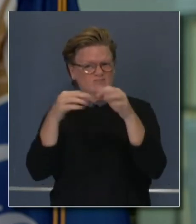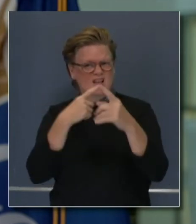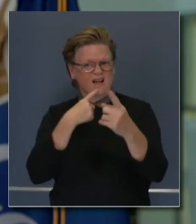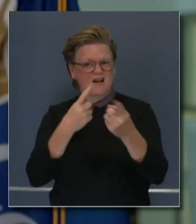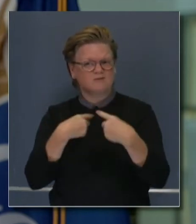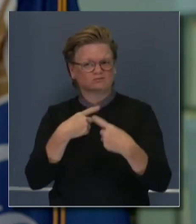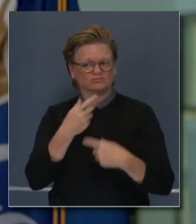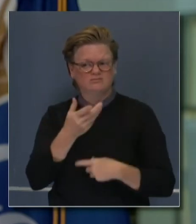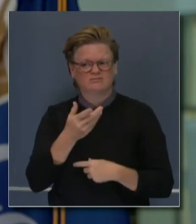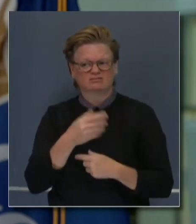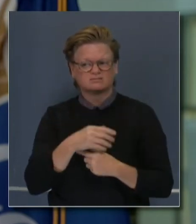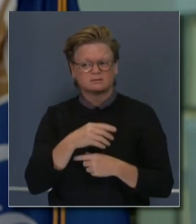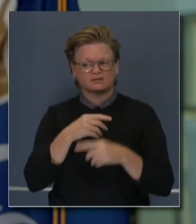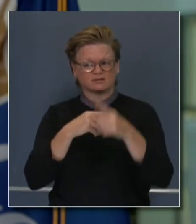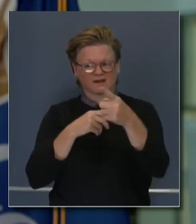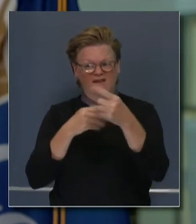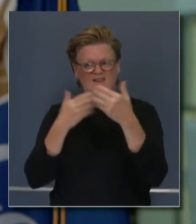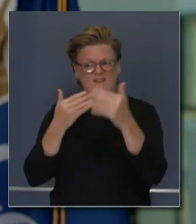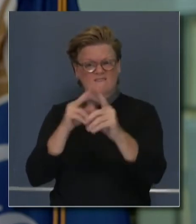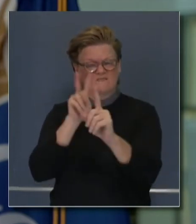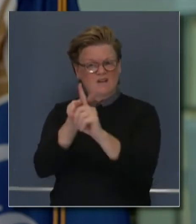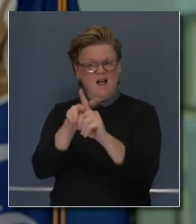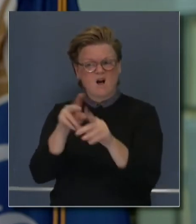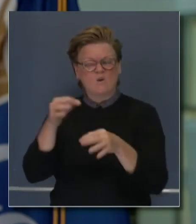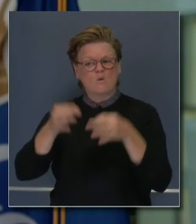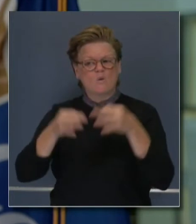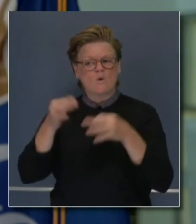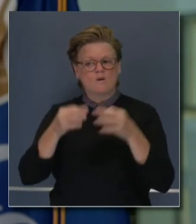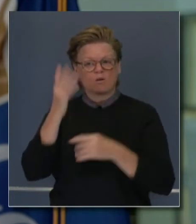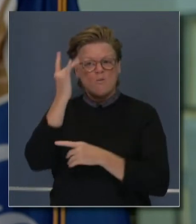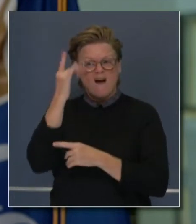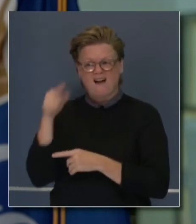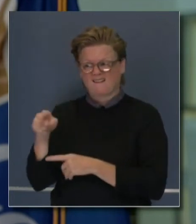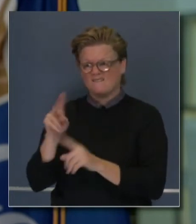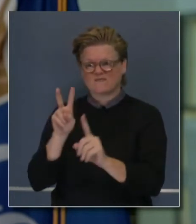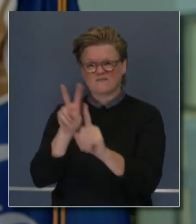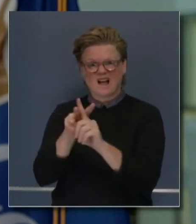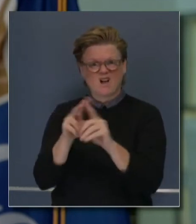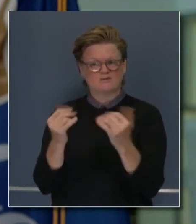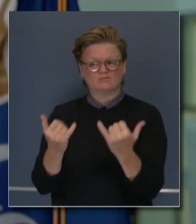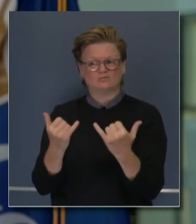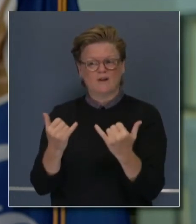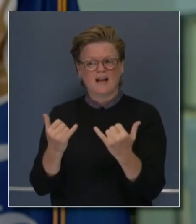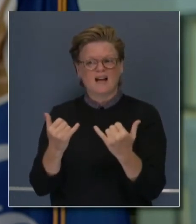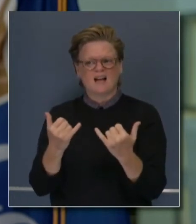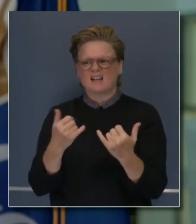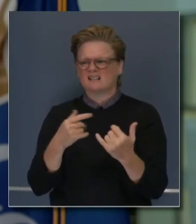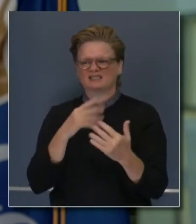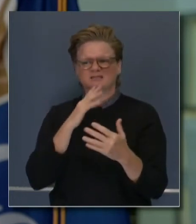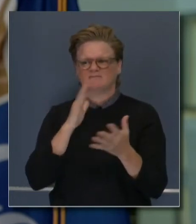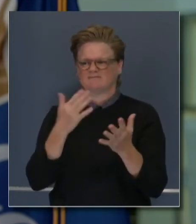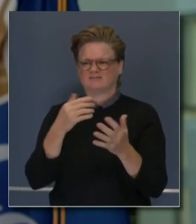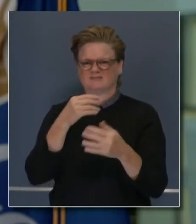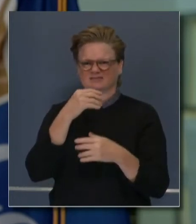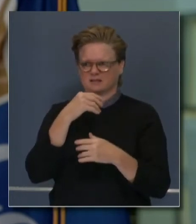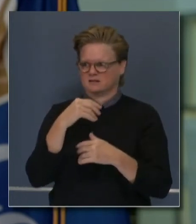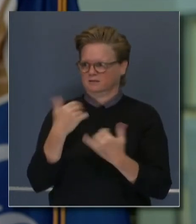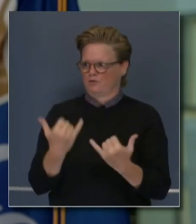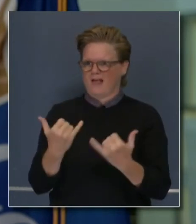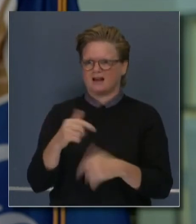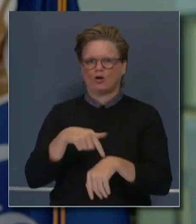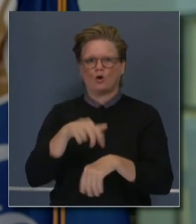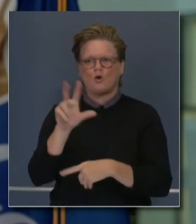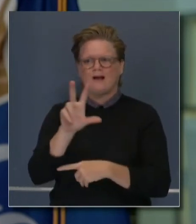court asking that it be filed by 3 p.m. today. No, I'm not going to opine or get in